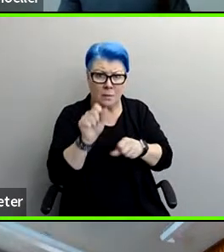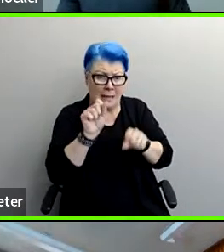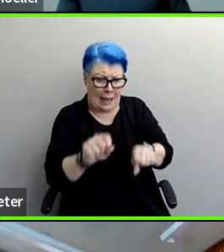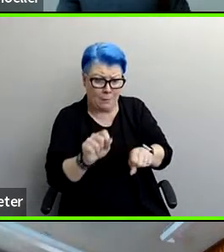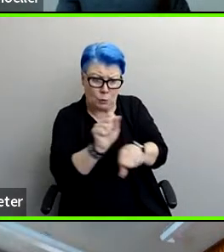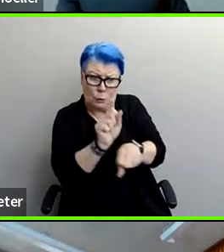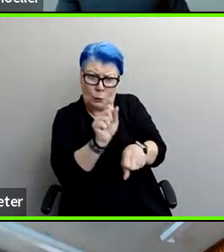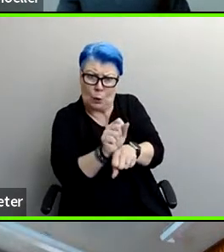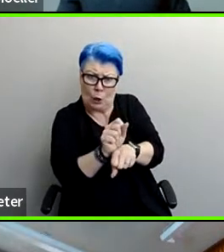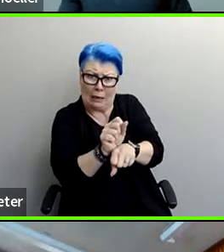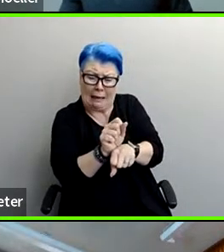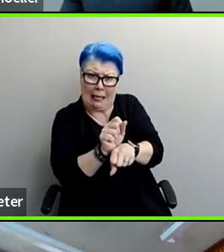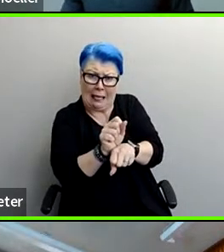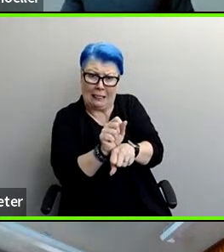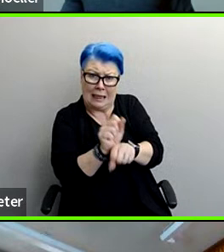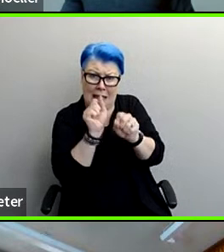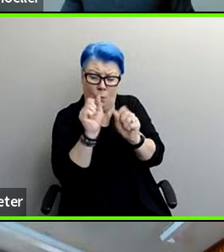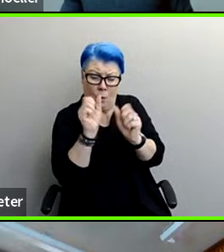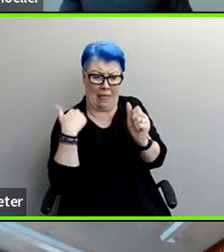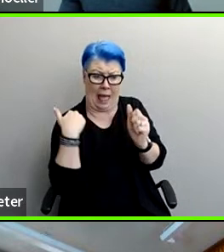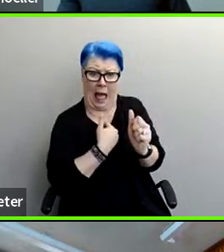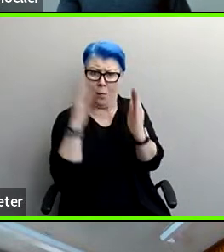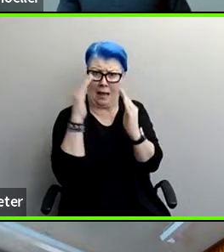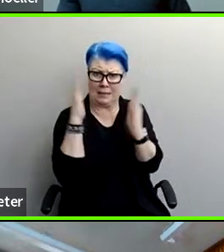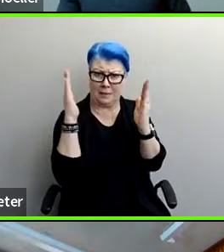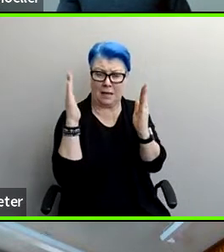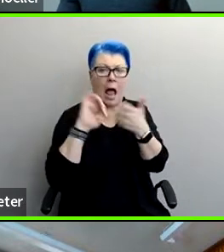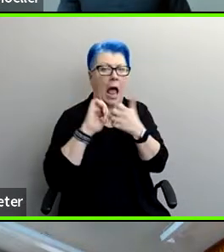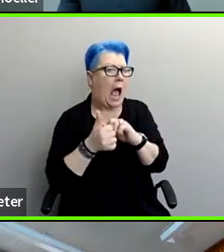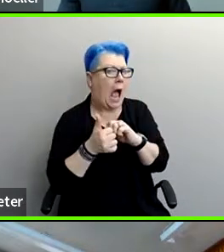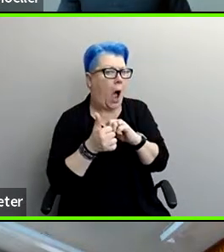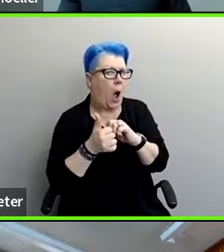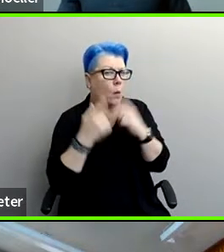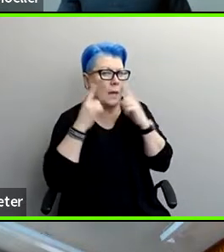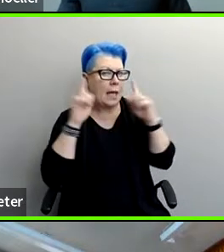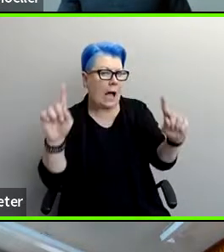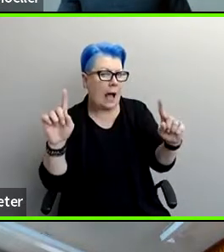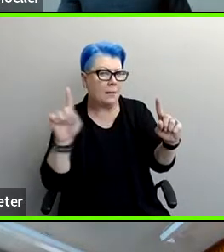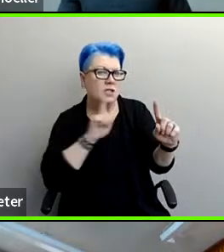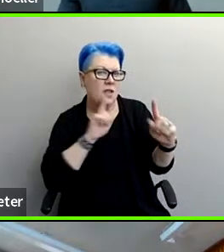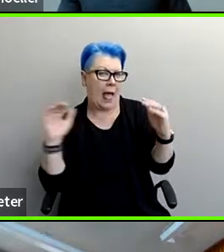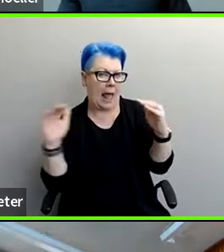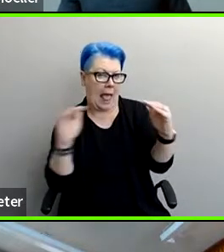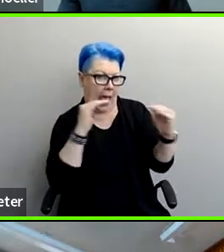I don't know how we're going to accomplish the equity piece to any large degree.